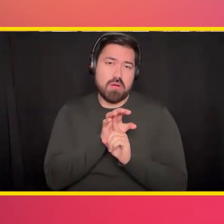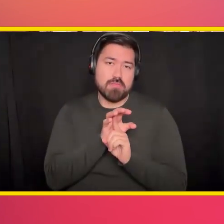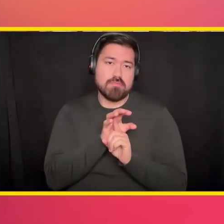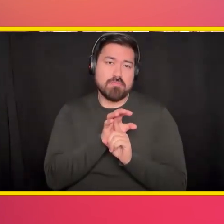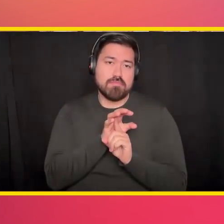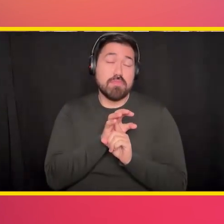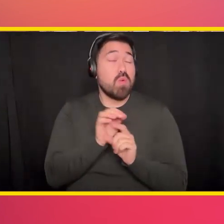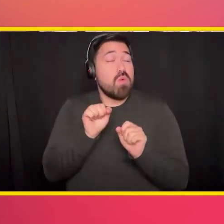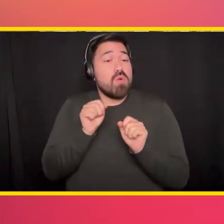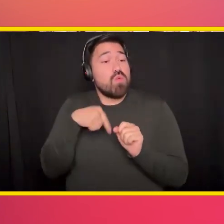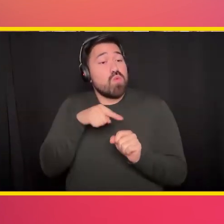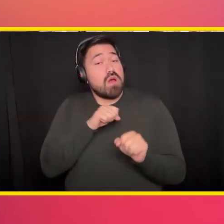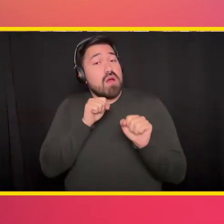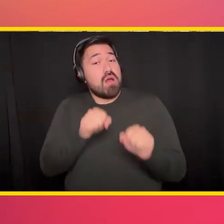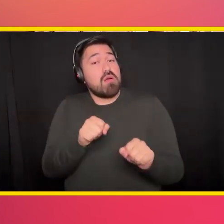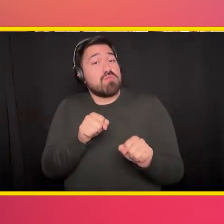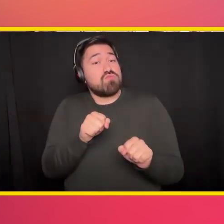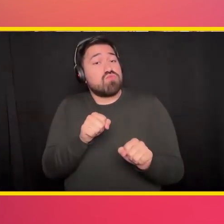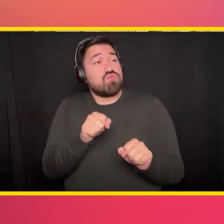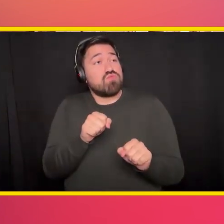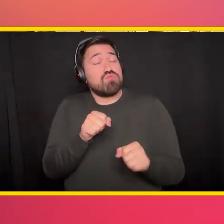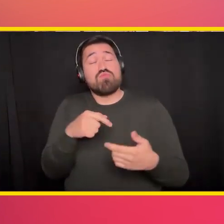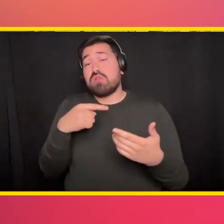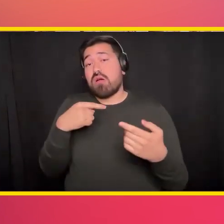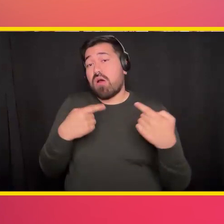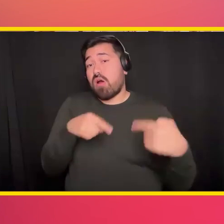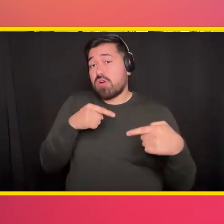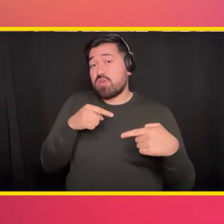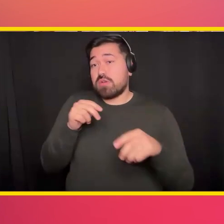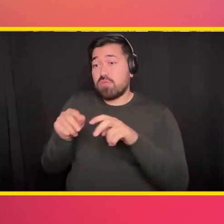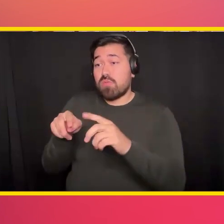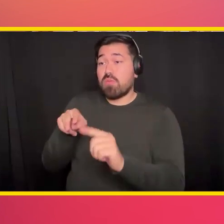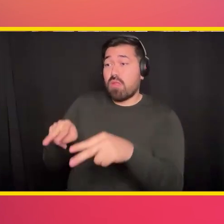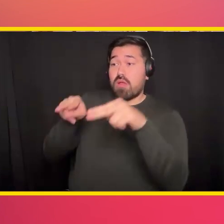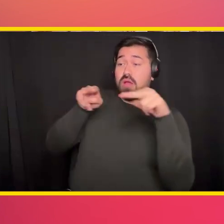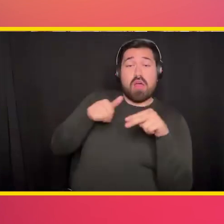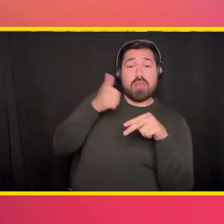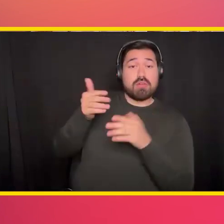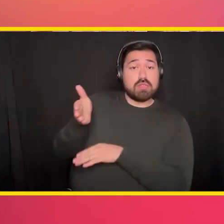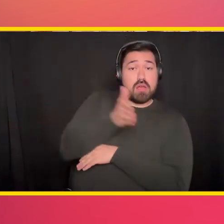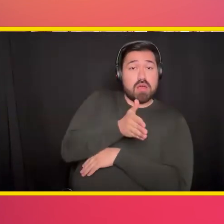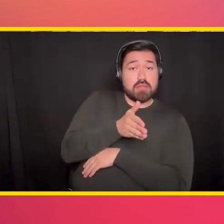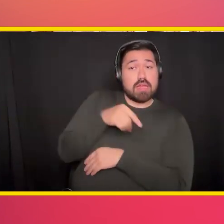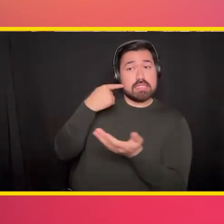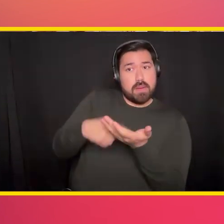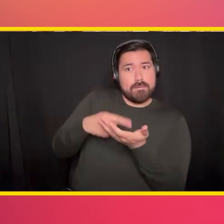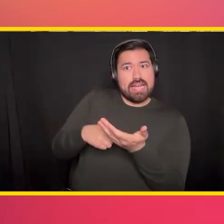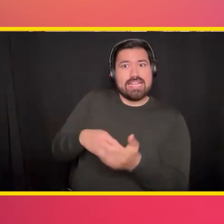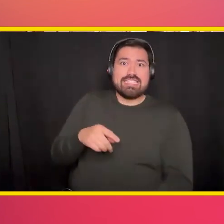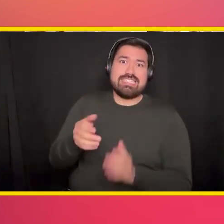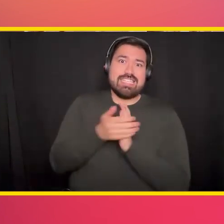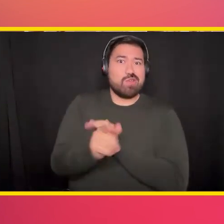and we could take this, I could beautifully argue this from the other side of this entire conversation, right? That's debating skills